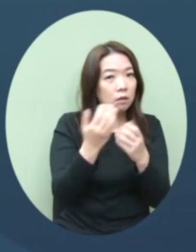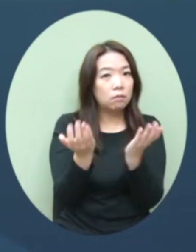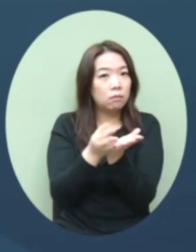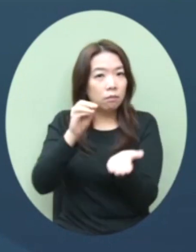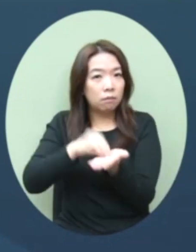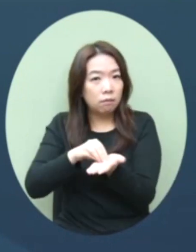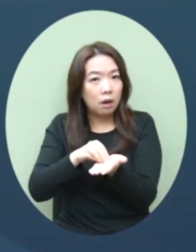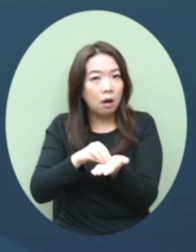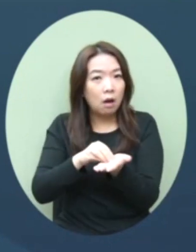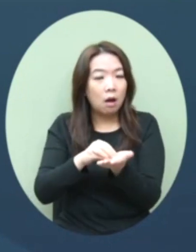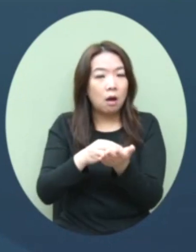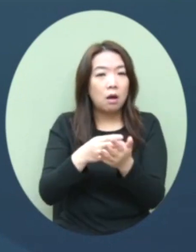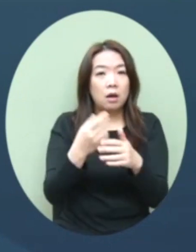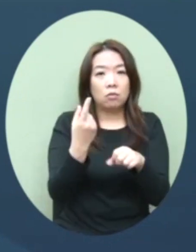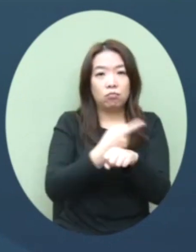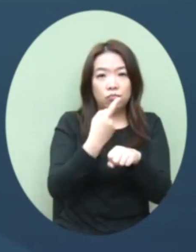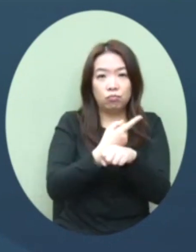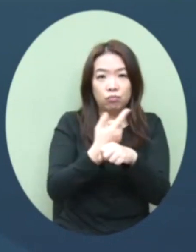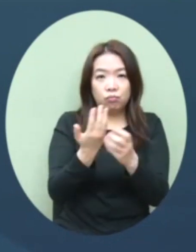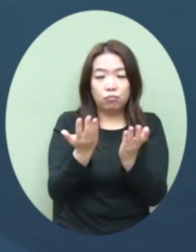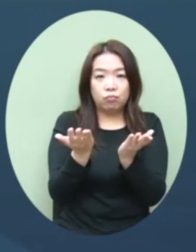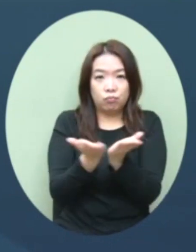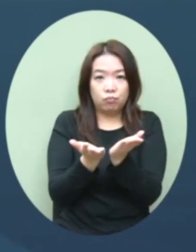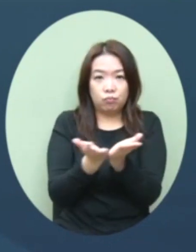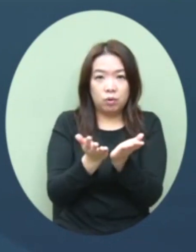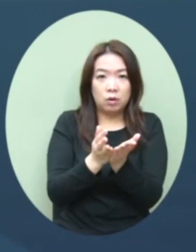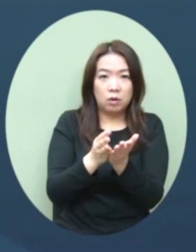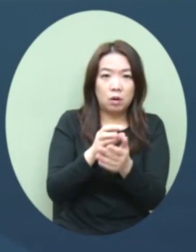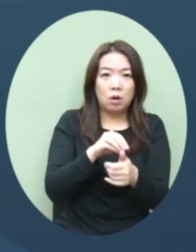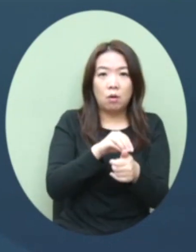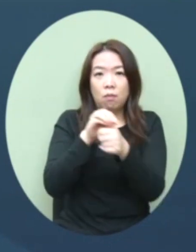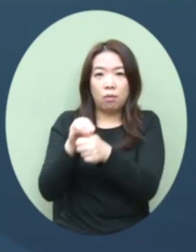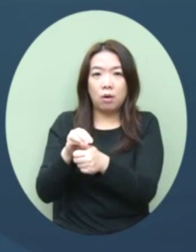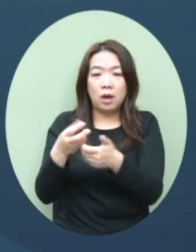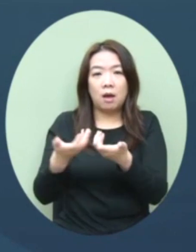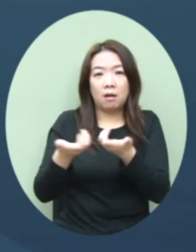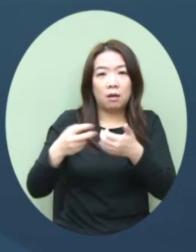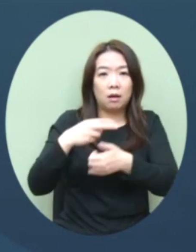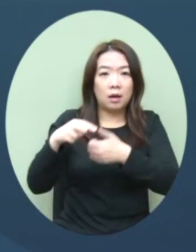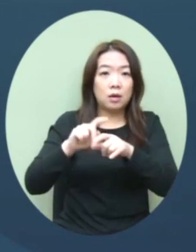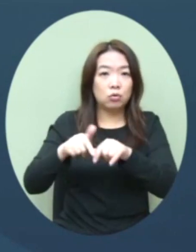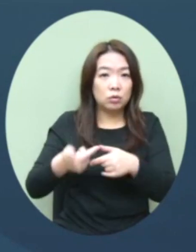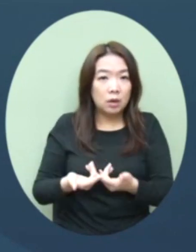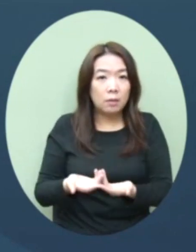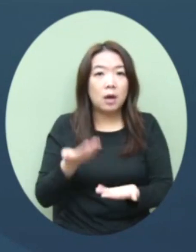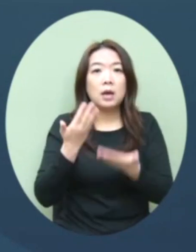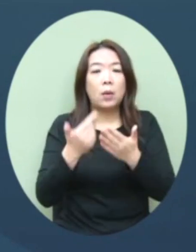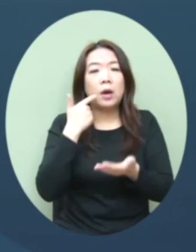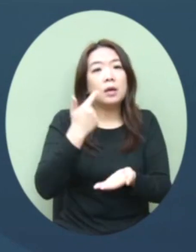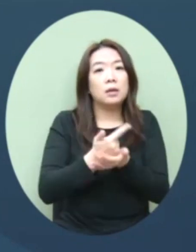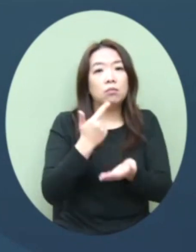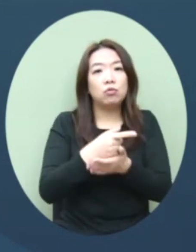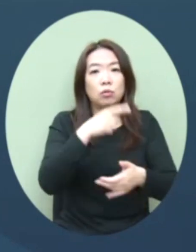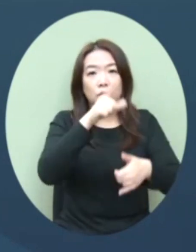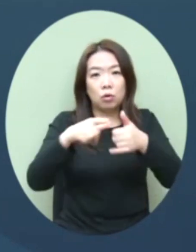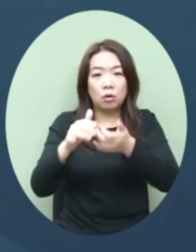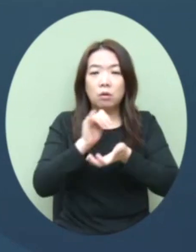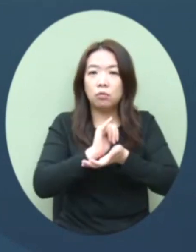community isolation facilities and in a meeting the most serious cases into hospitals so